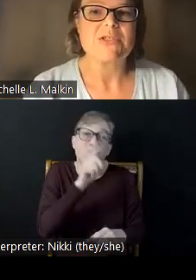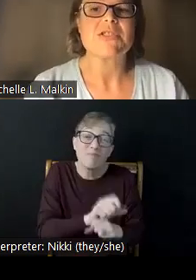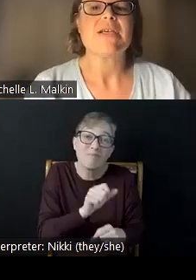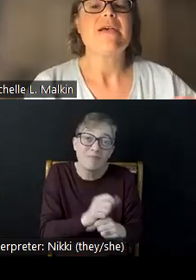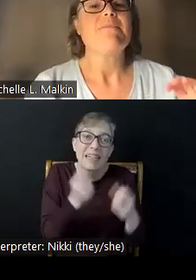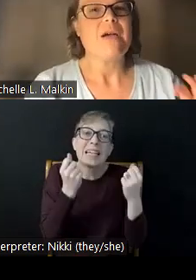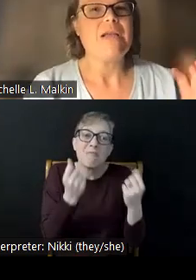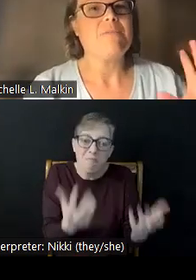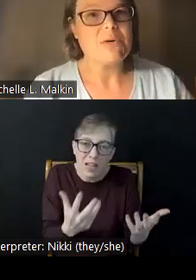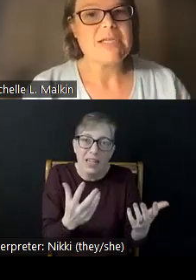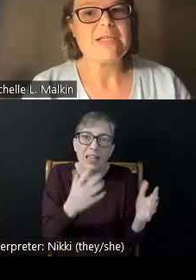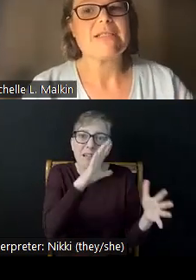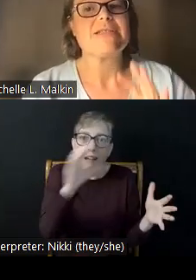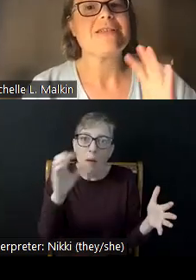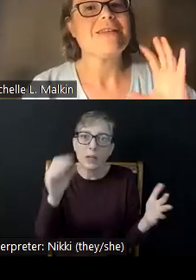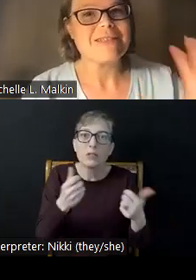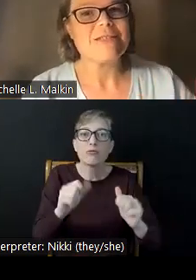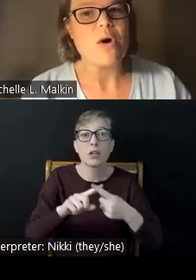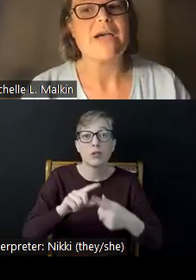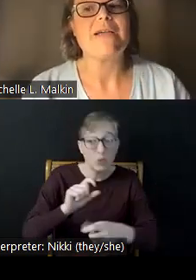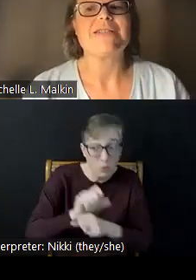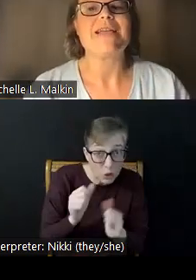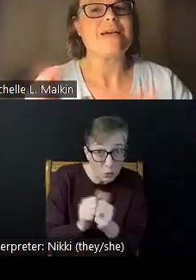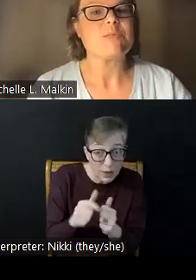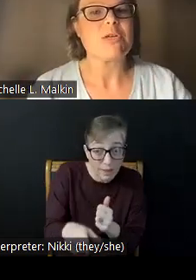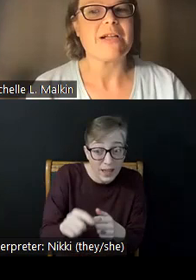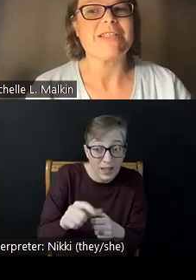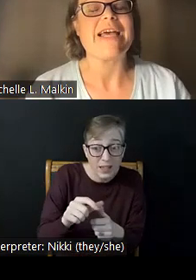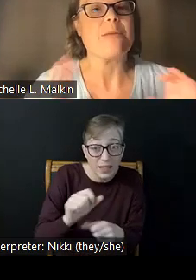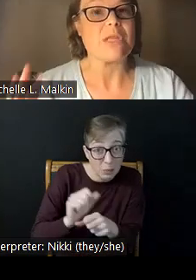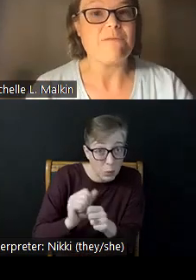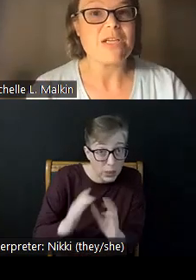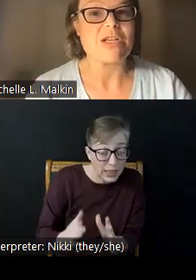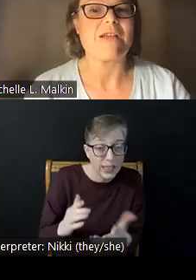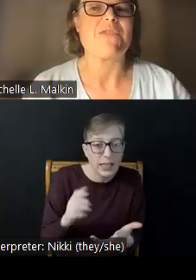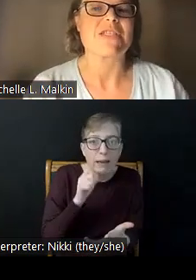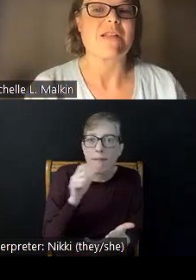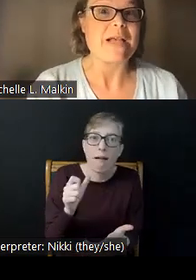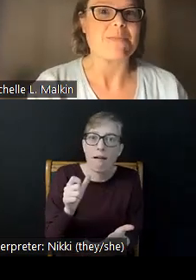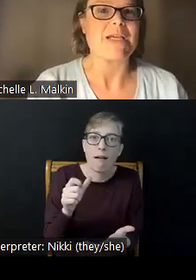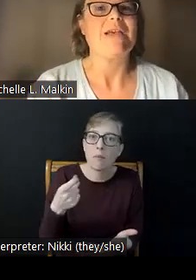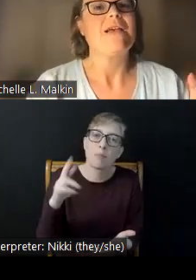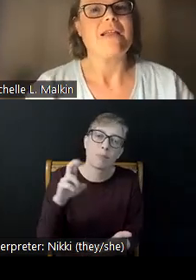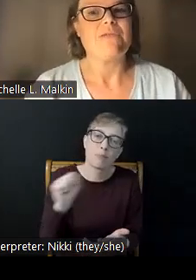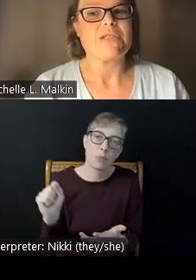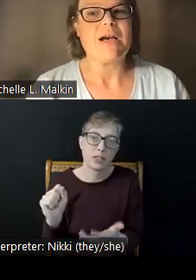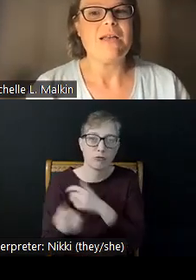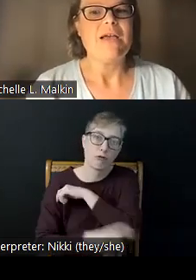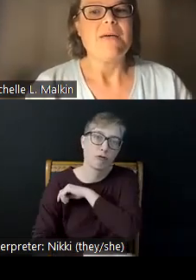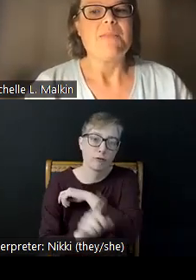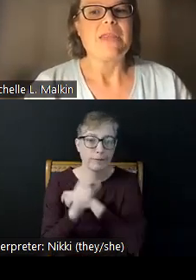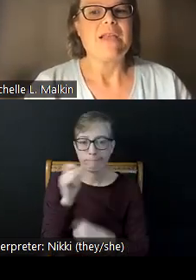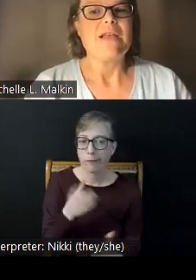press charges. But in most cases, this is why it's 8 times more likely to end up with conviction if there's an embezzlement than if there's